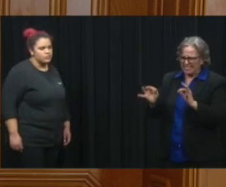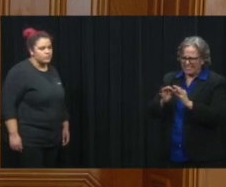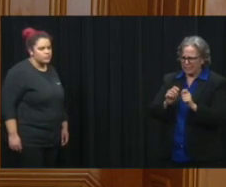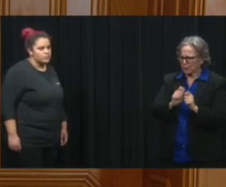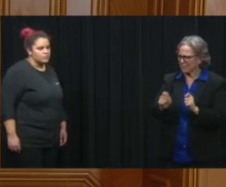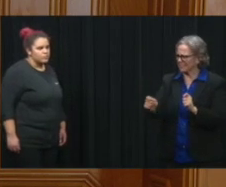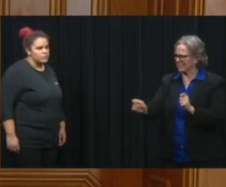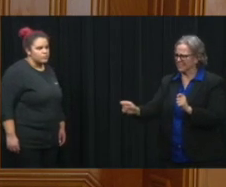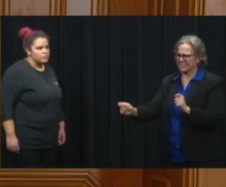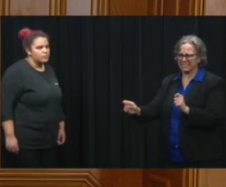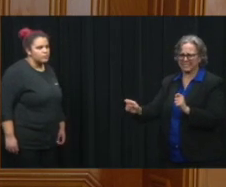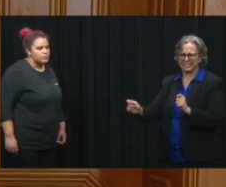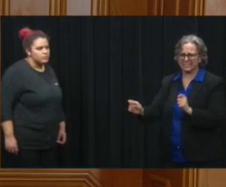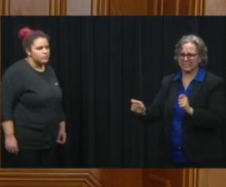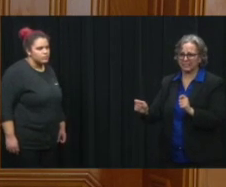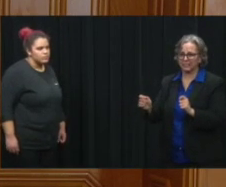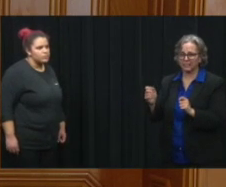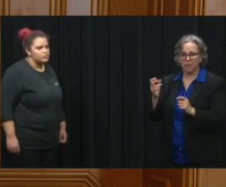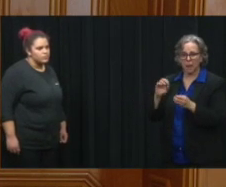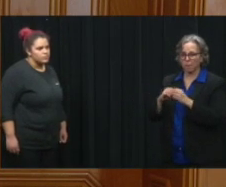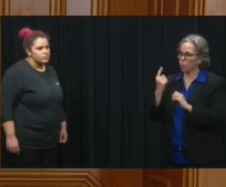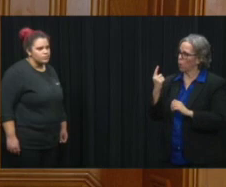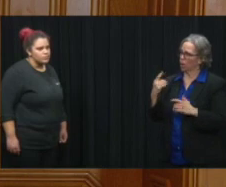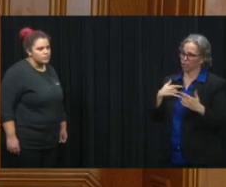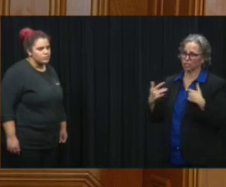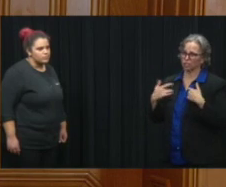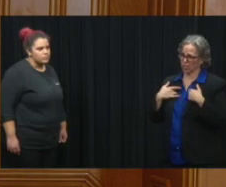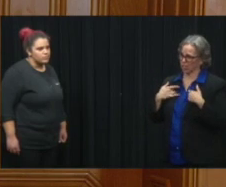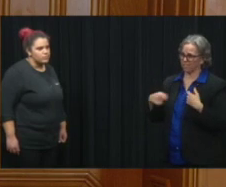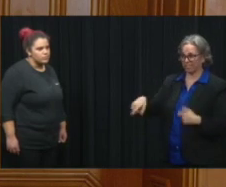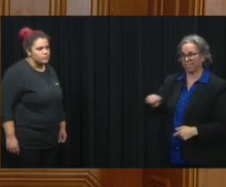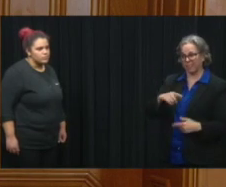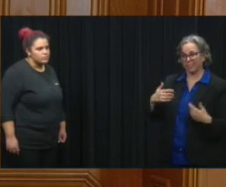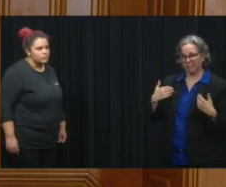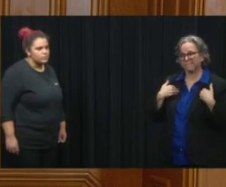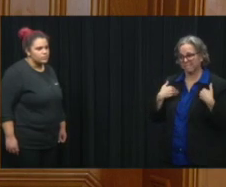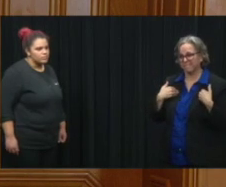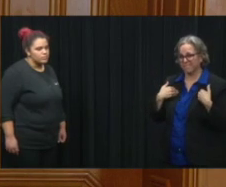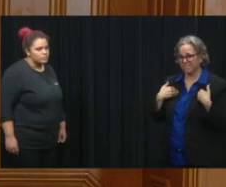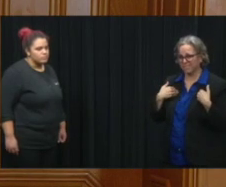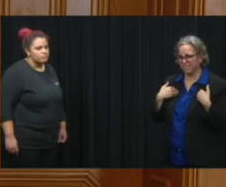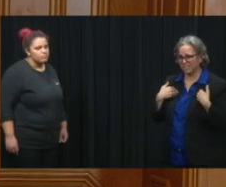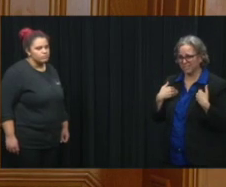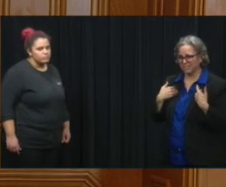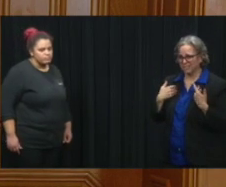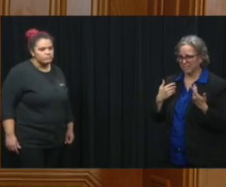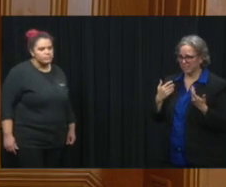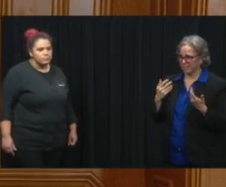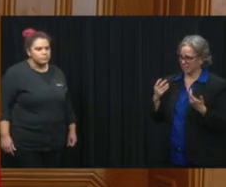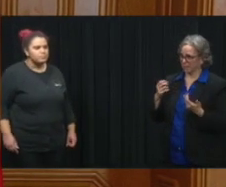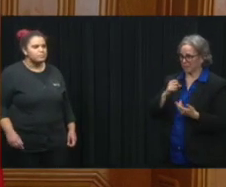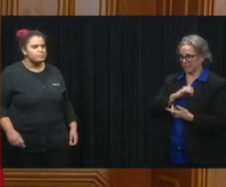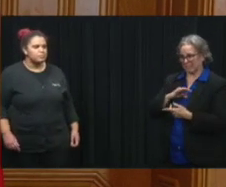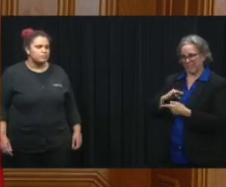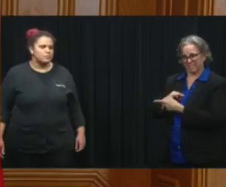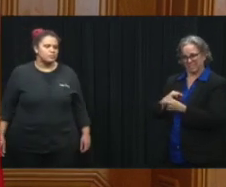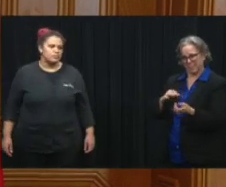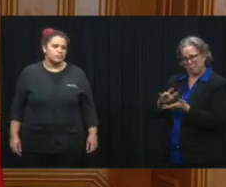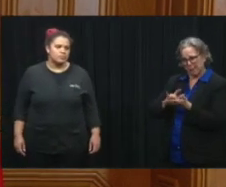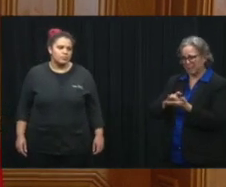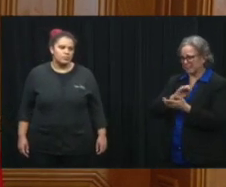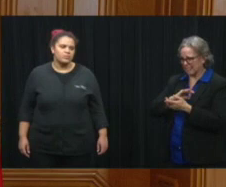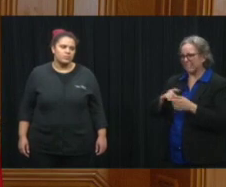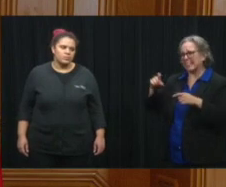is the number one concern expressed to me by people in the medical community. Thank you.